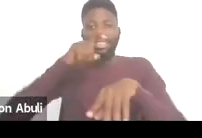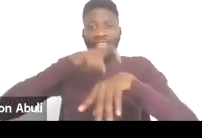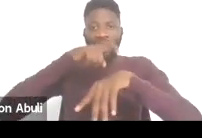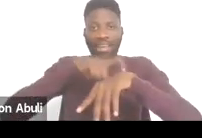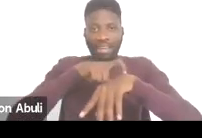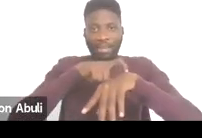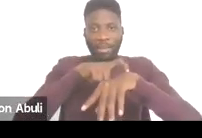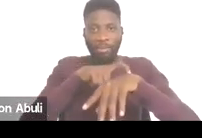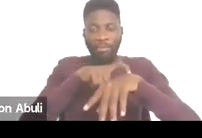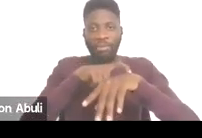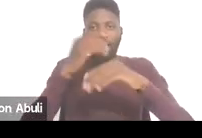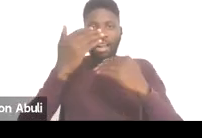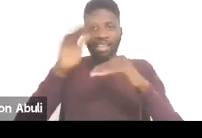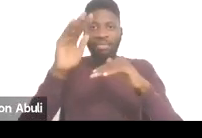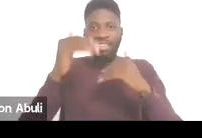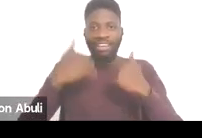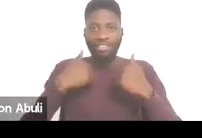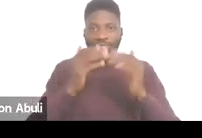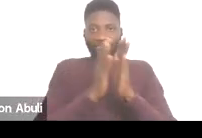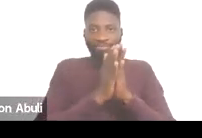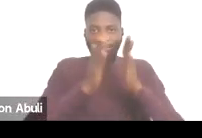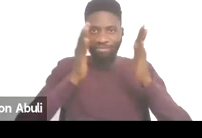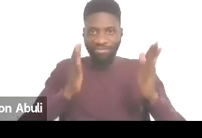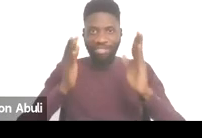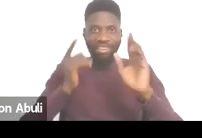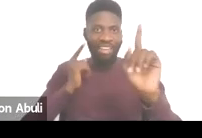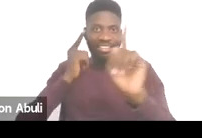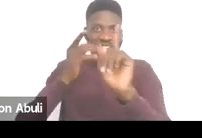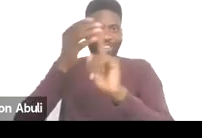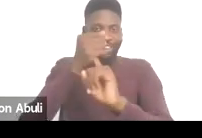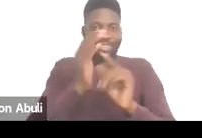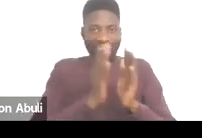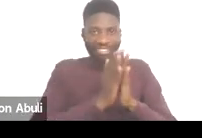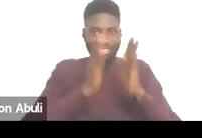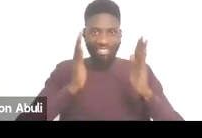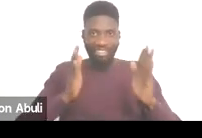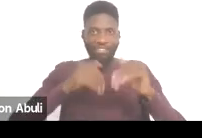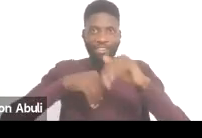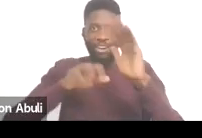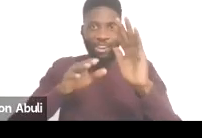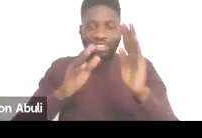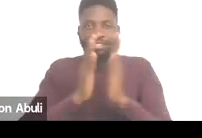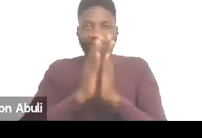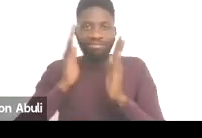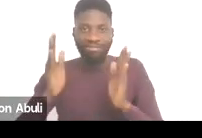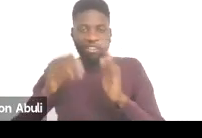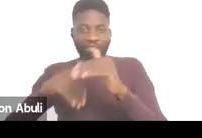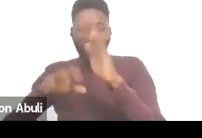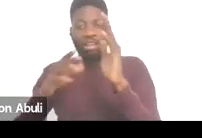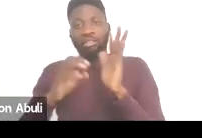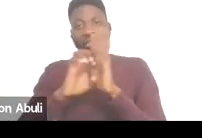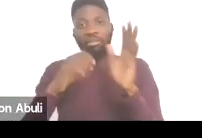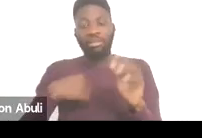to know that, am I working within my timelines? For me, for example, when I started